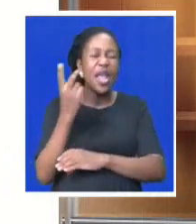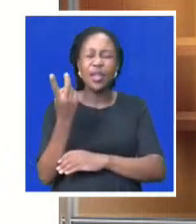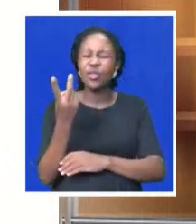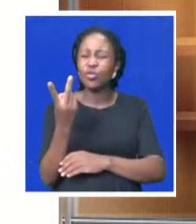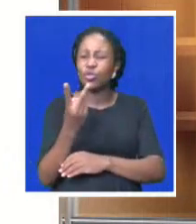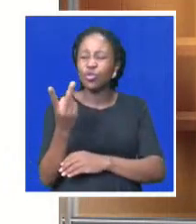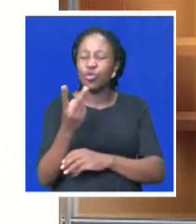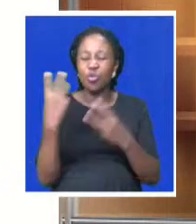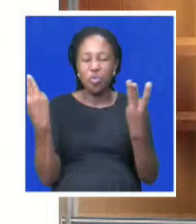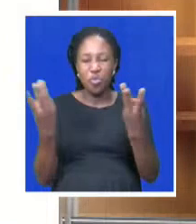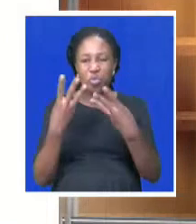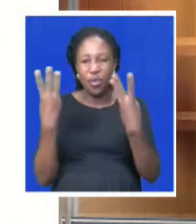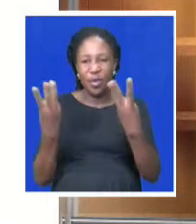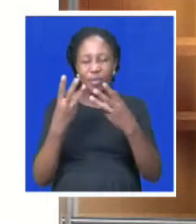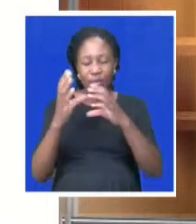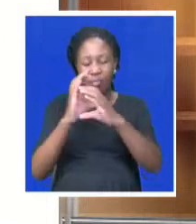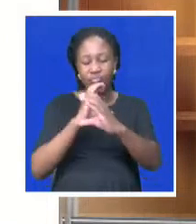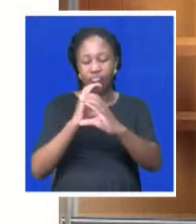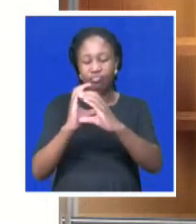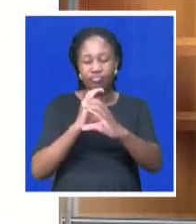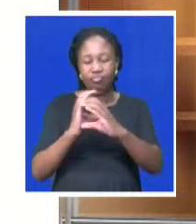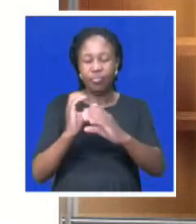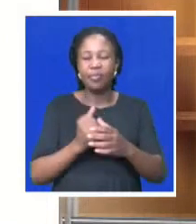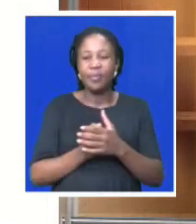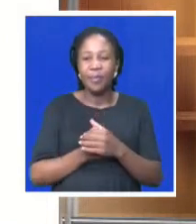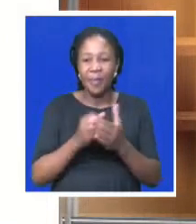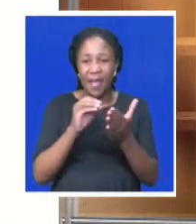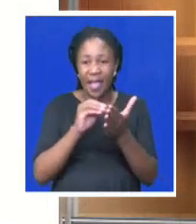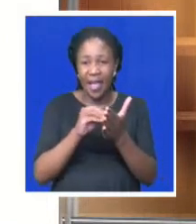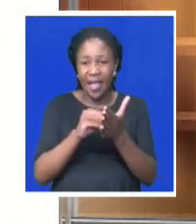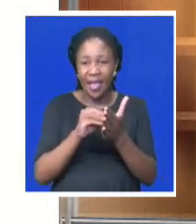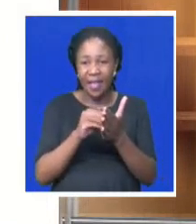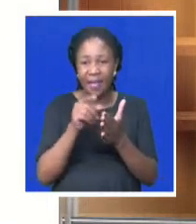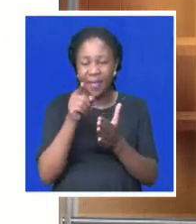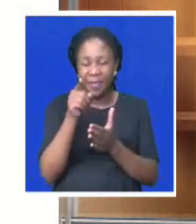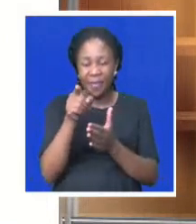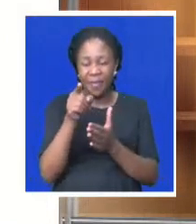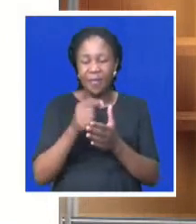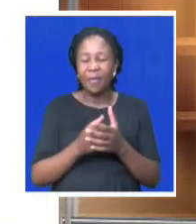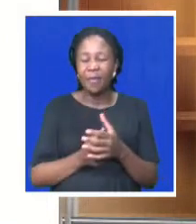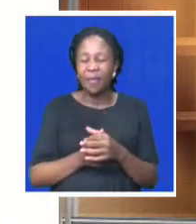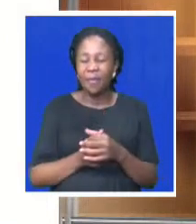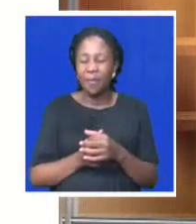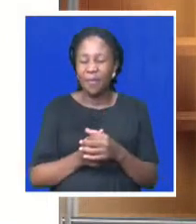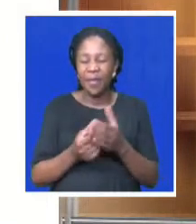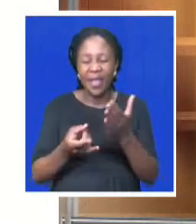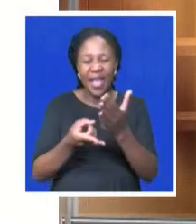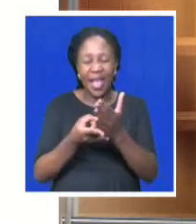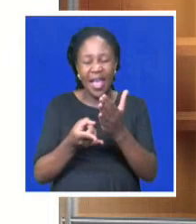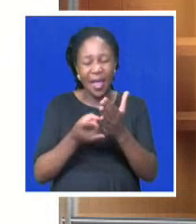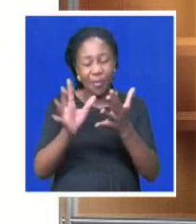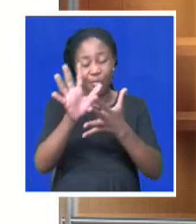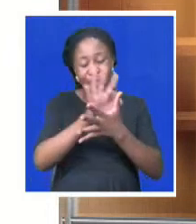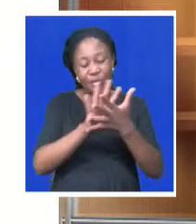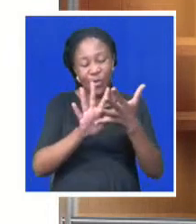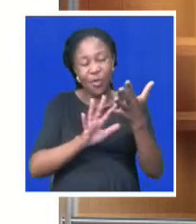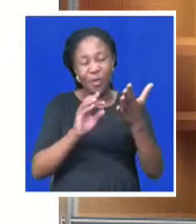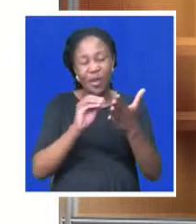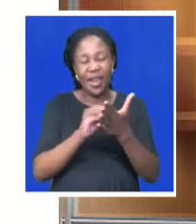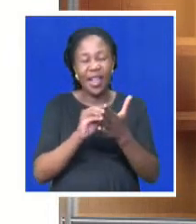say that our characters should communicate. It adds meaning to the text. It makes